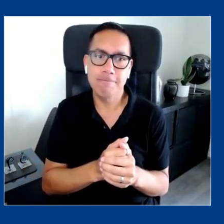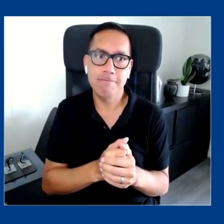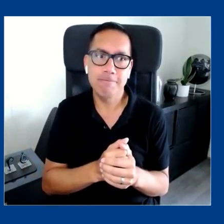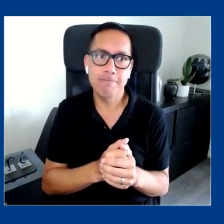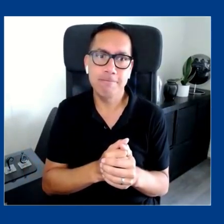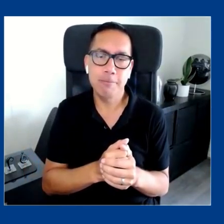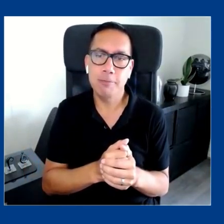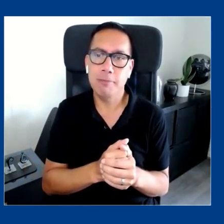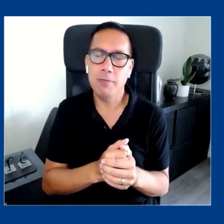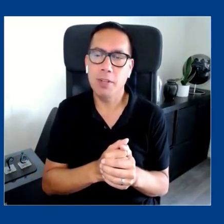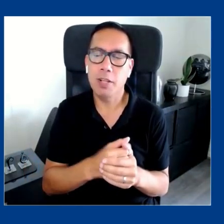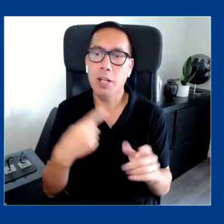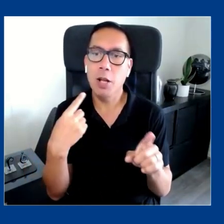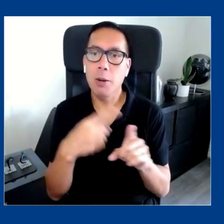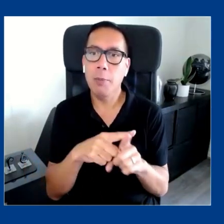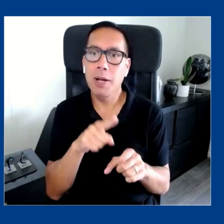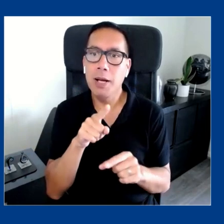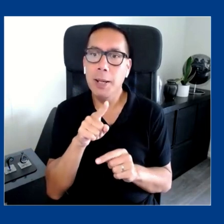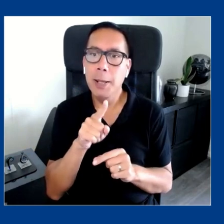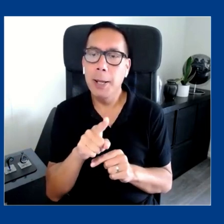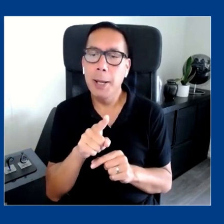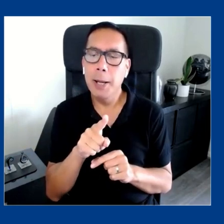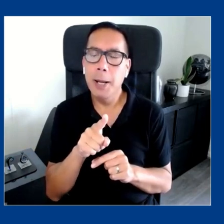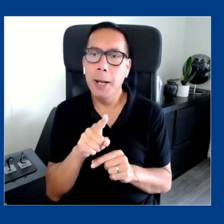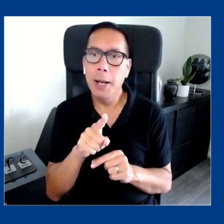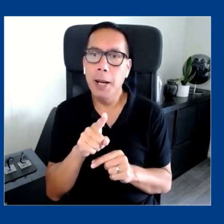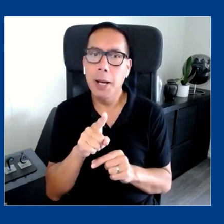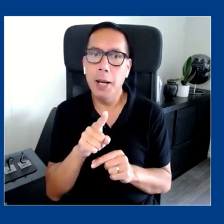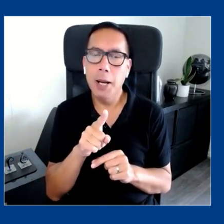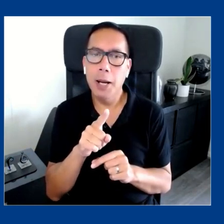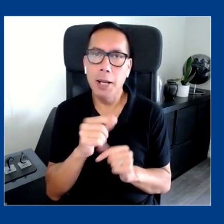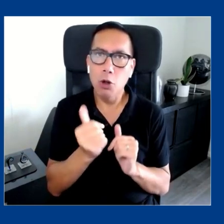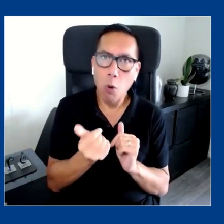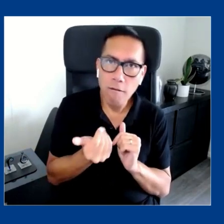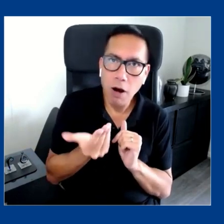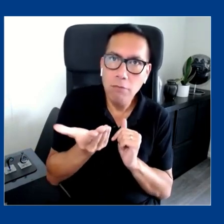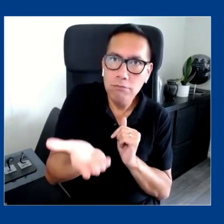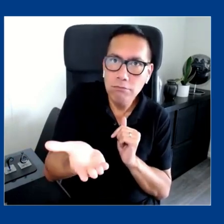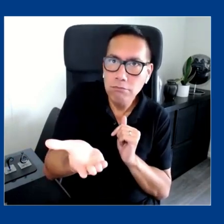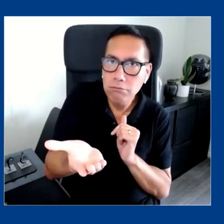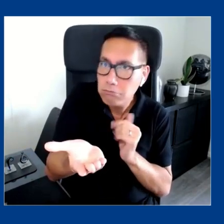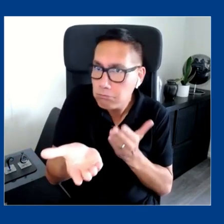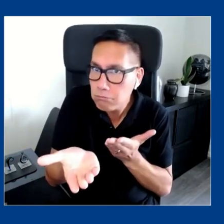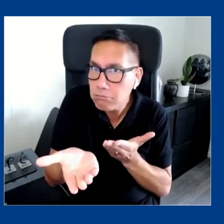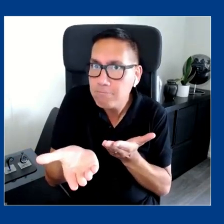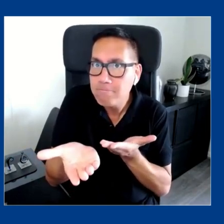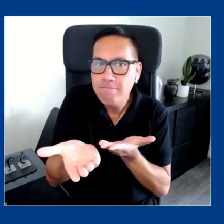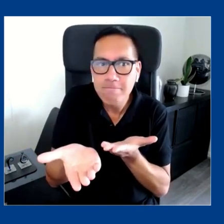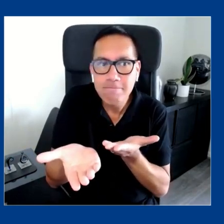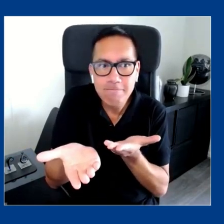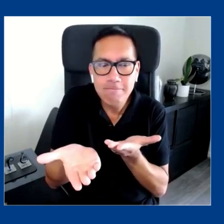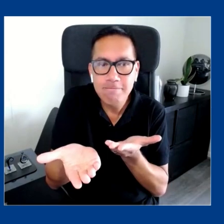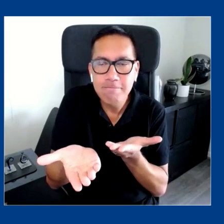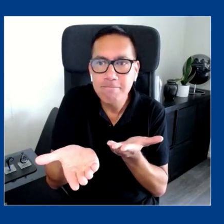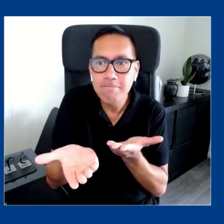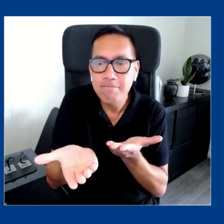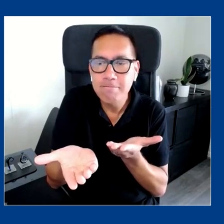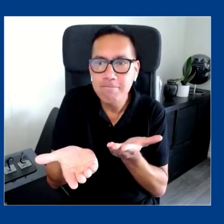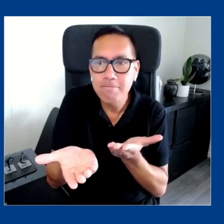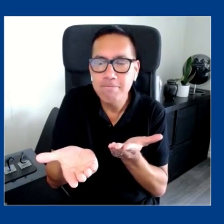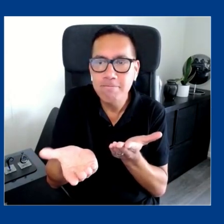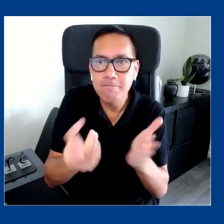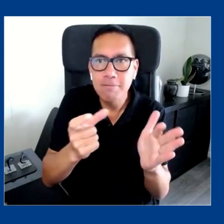and he makes symbolic offerings to the deity Marimak,